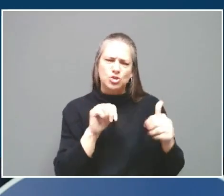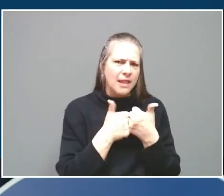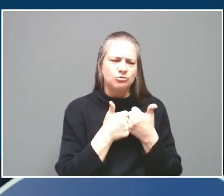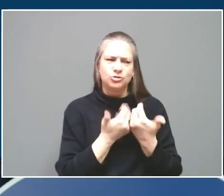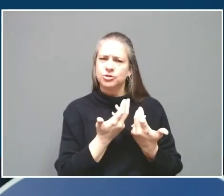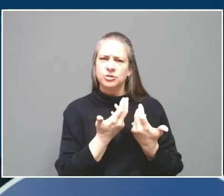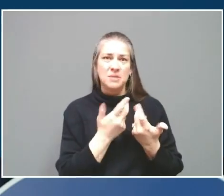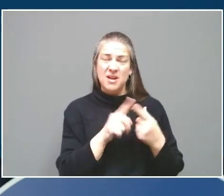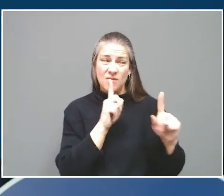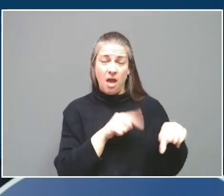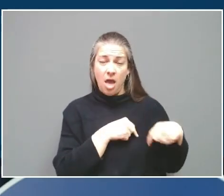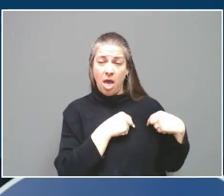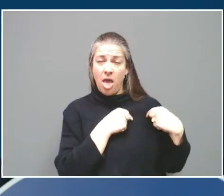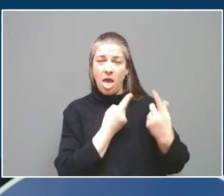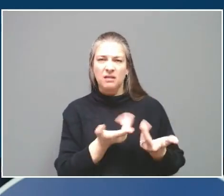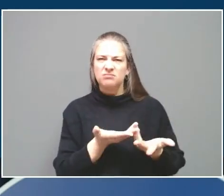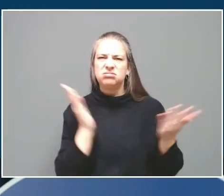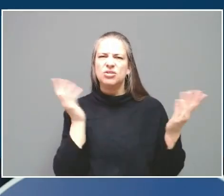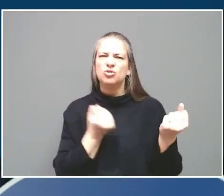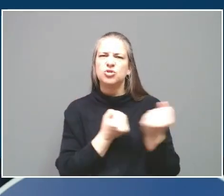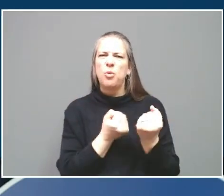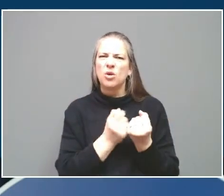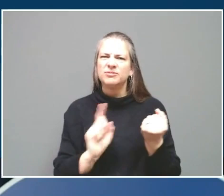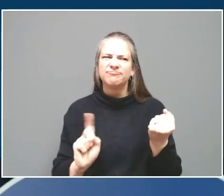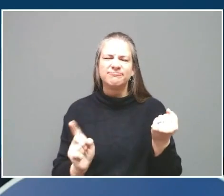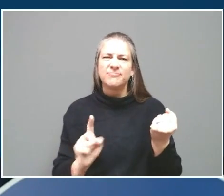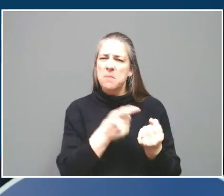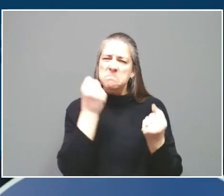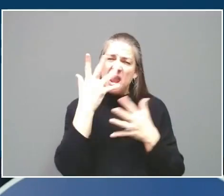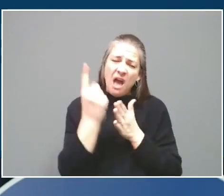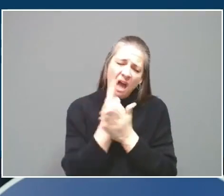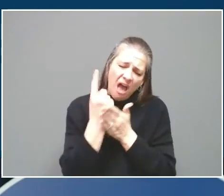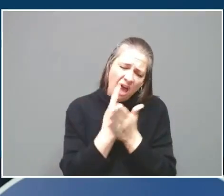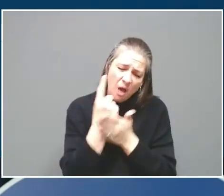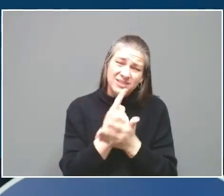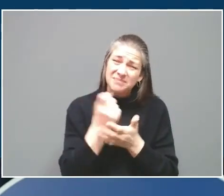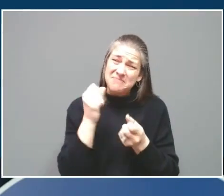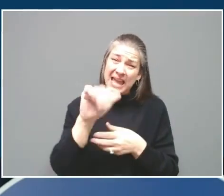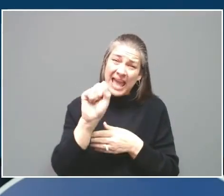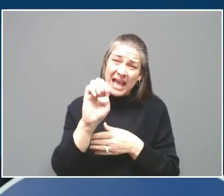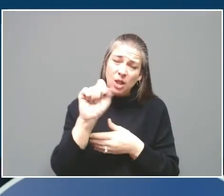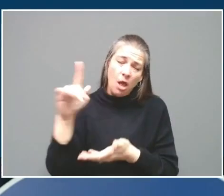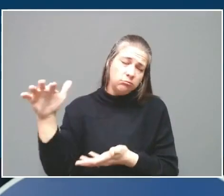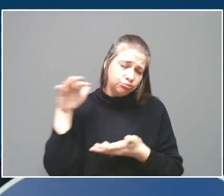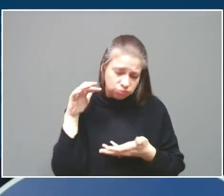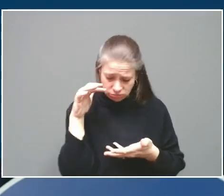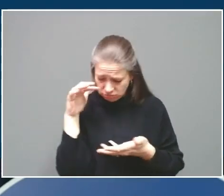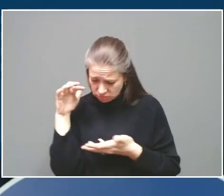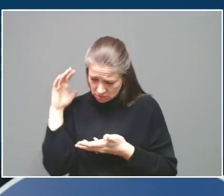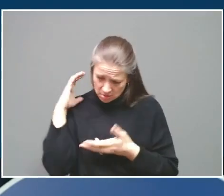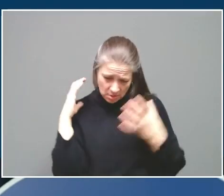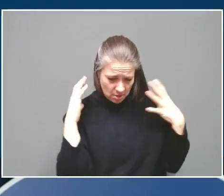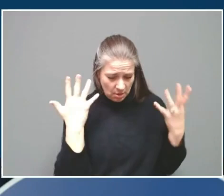received the support that they deserve. They work long hours with crushing caseloads. But last year, I took a stand for our social workers.